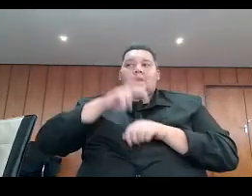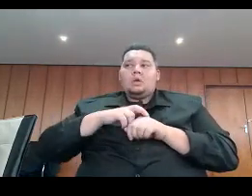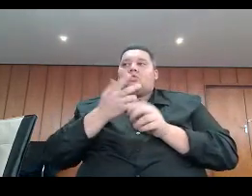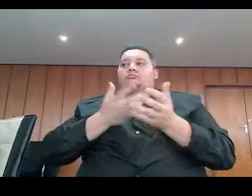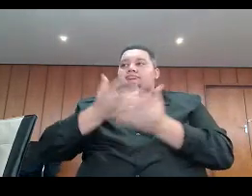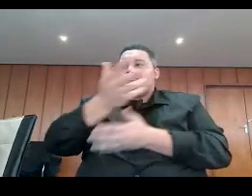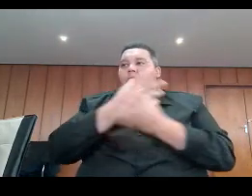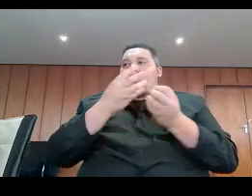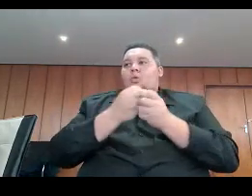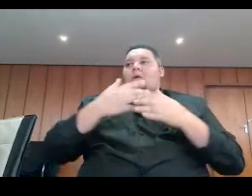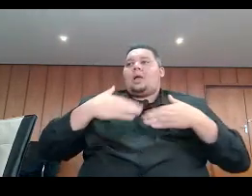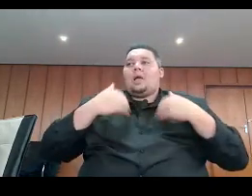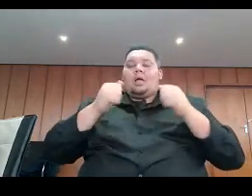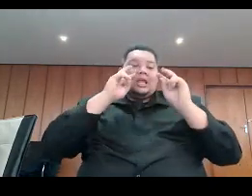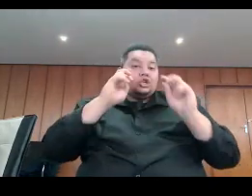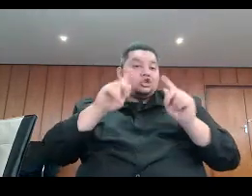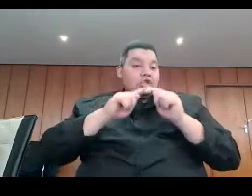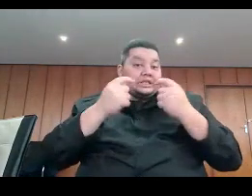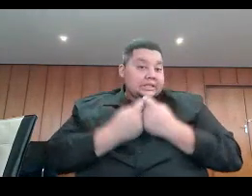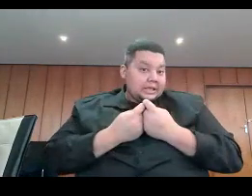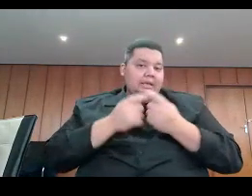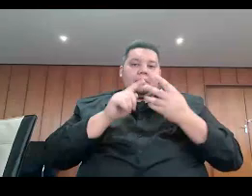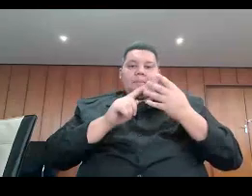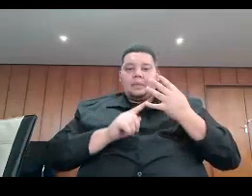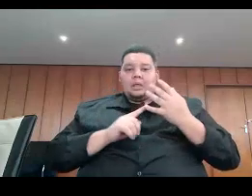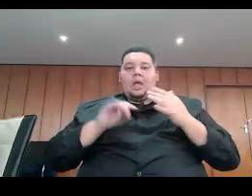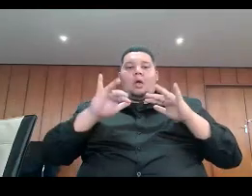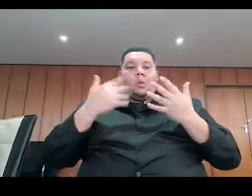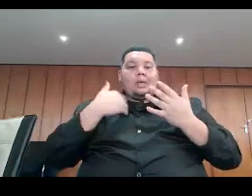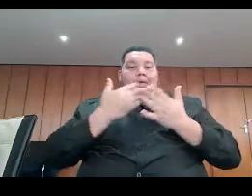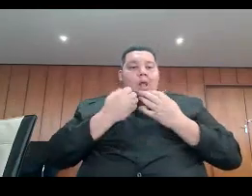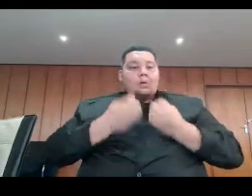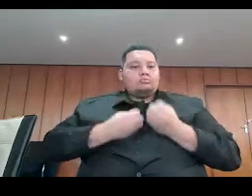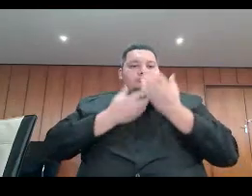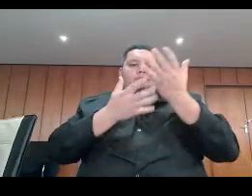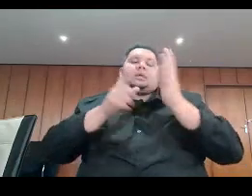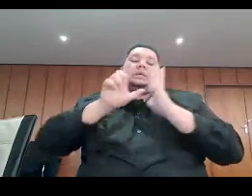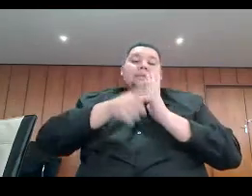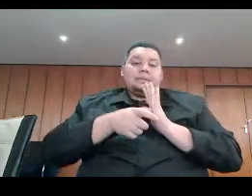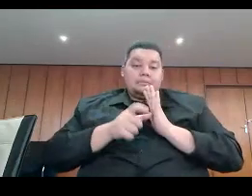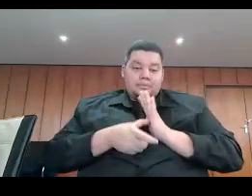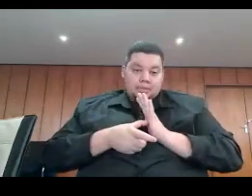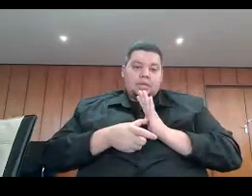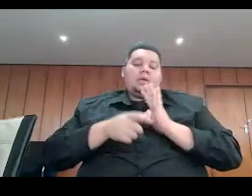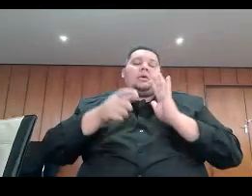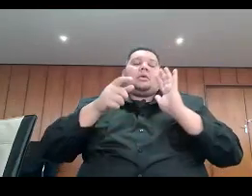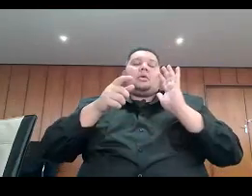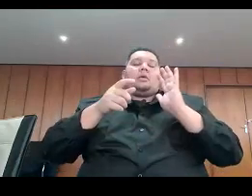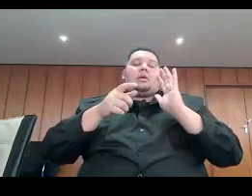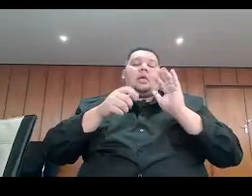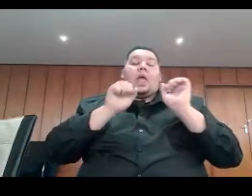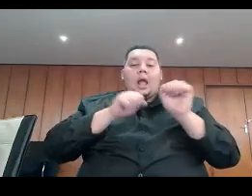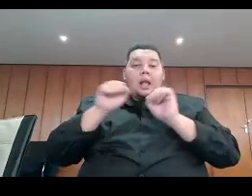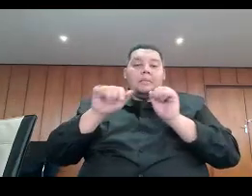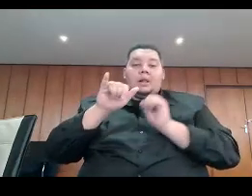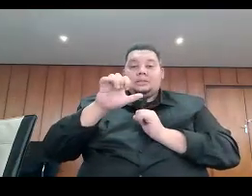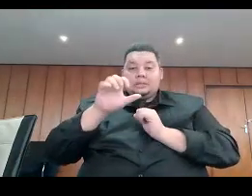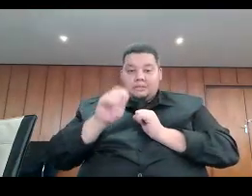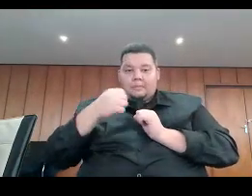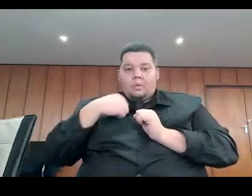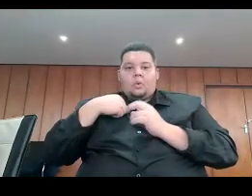with health research teams, to unpack disciplinary ableism, to look at ableism and